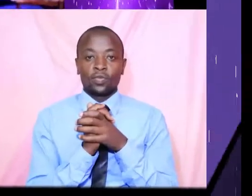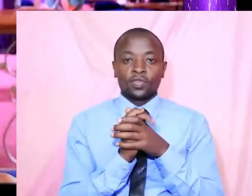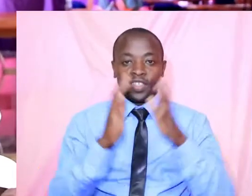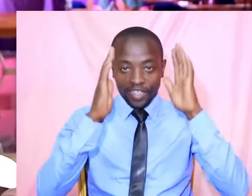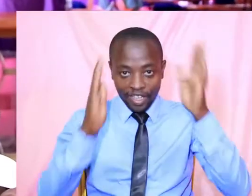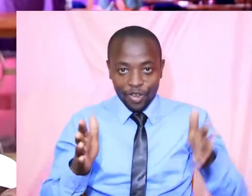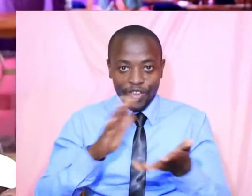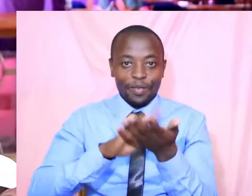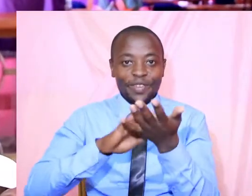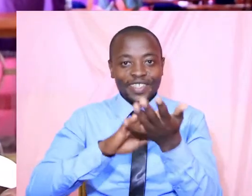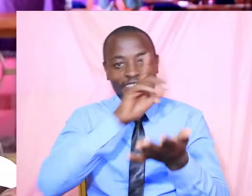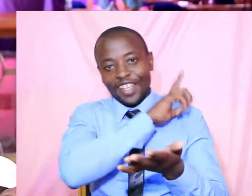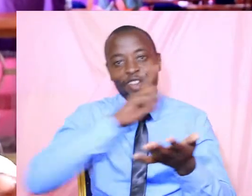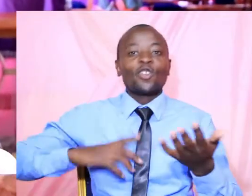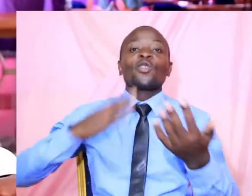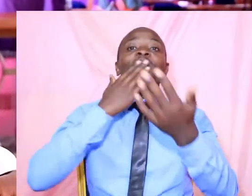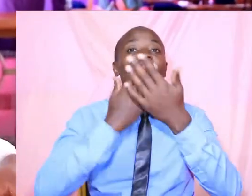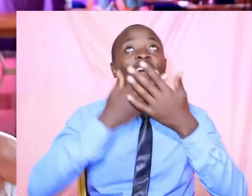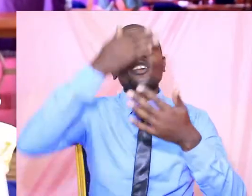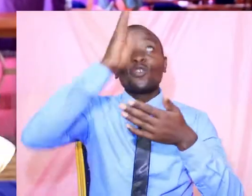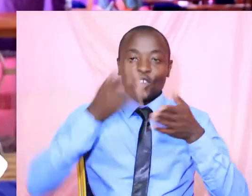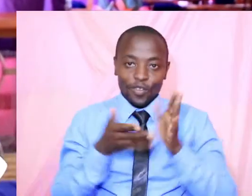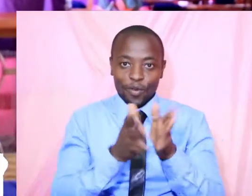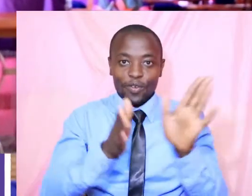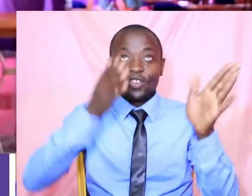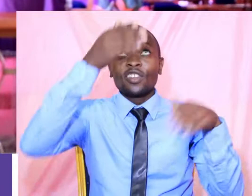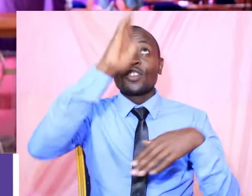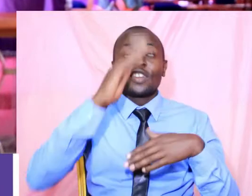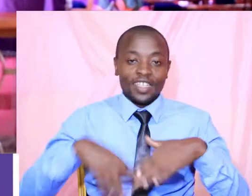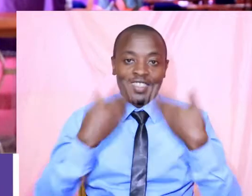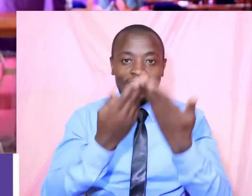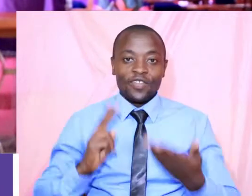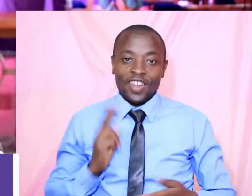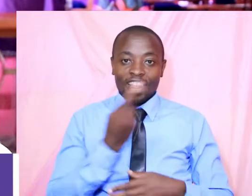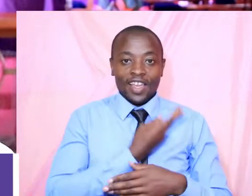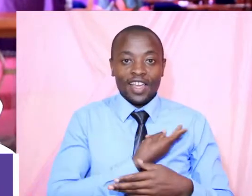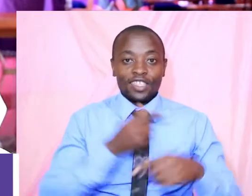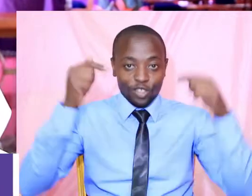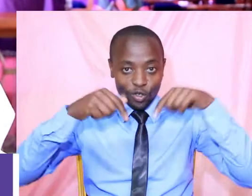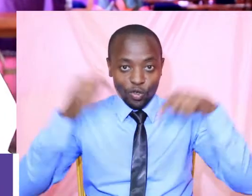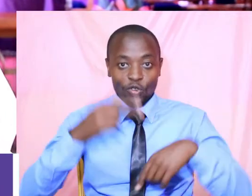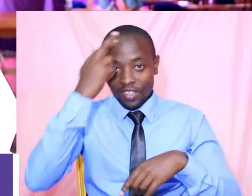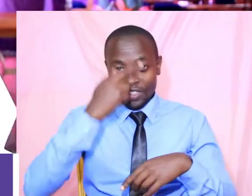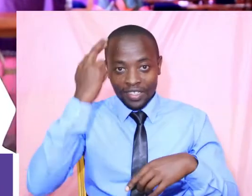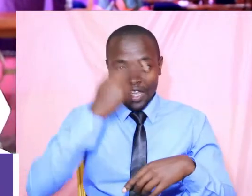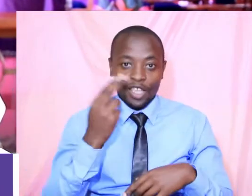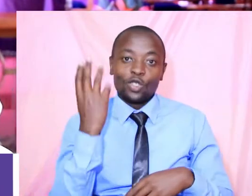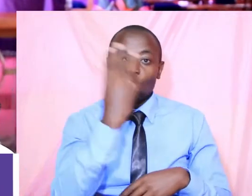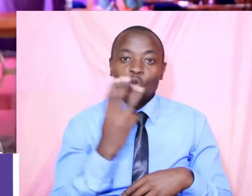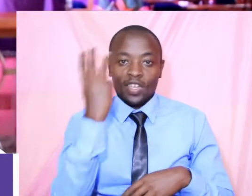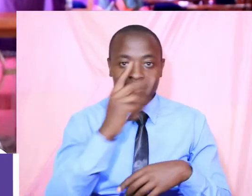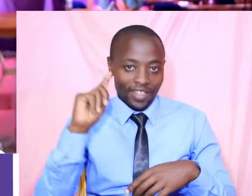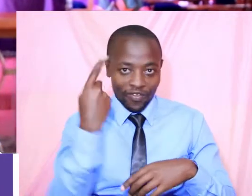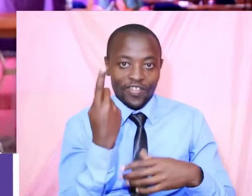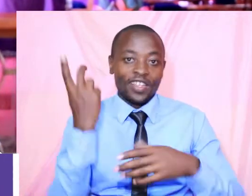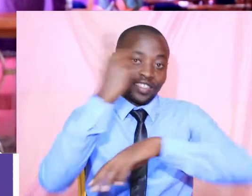Hello and praise the Lord. We thank God for this opportunity that He has given us. Today is Ash Wednesday, the first day